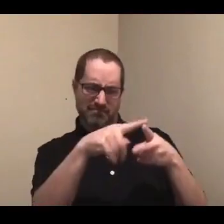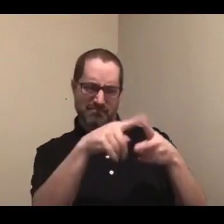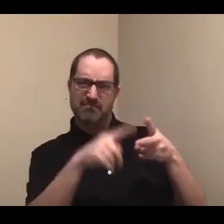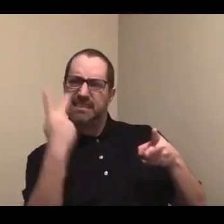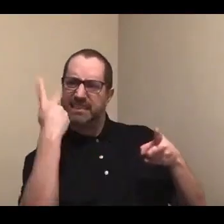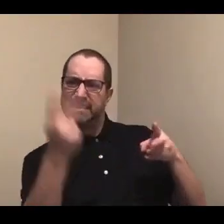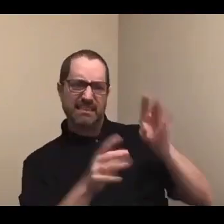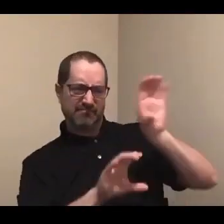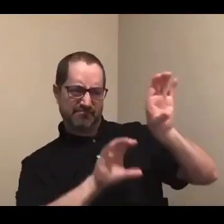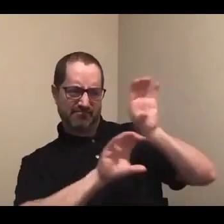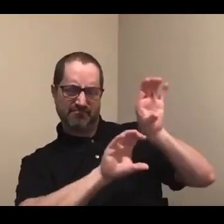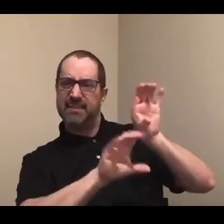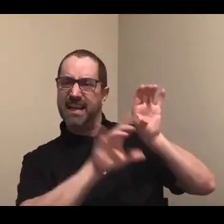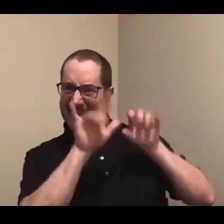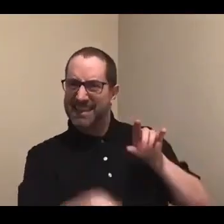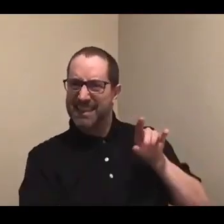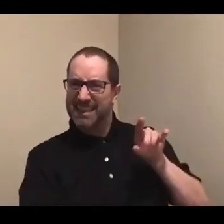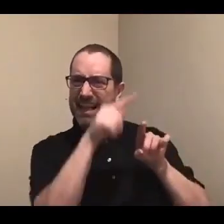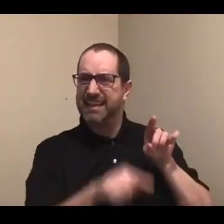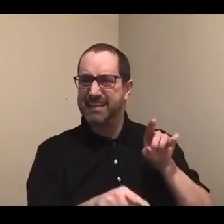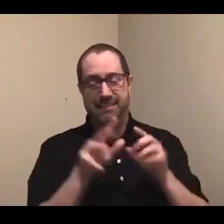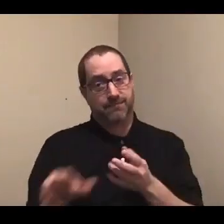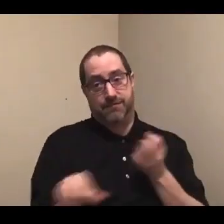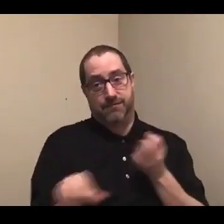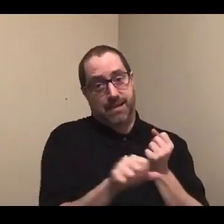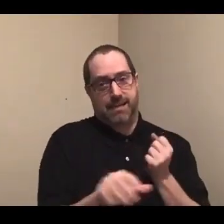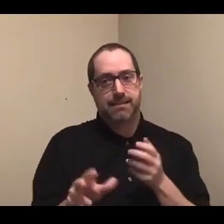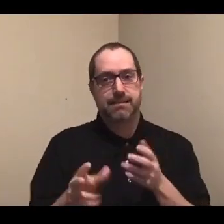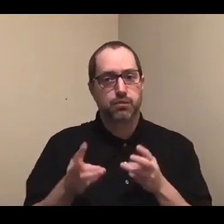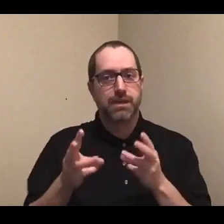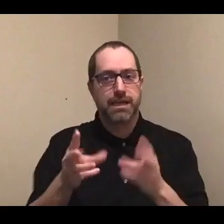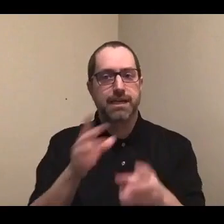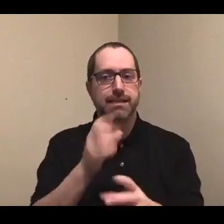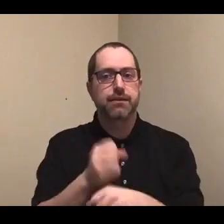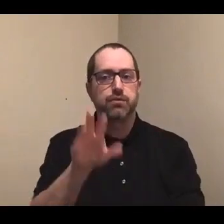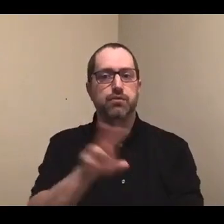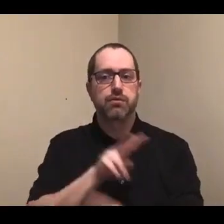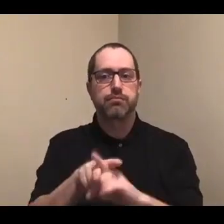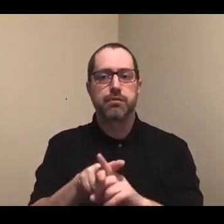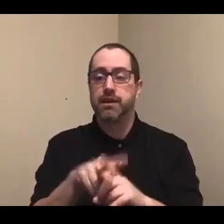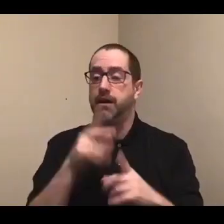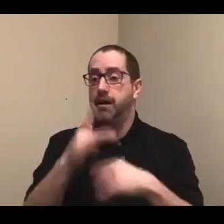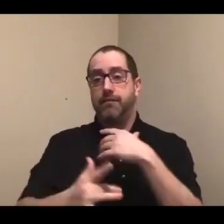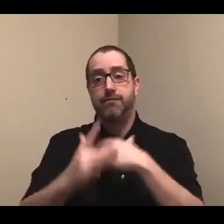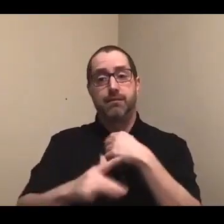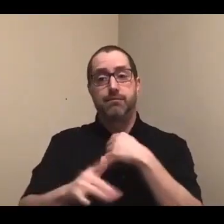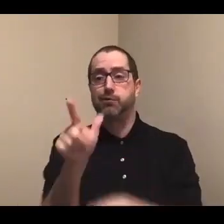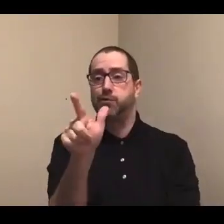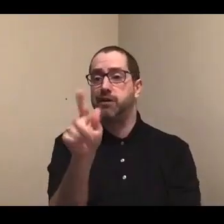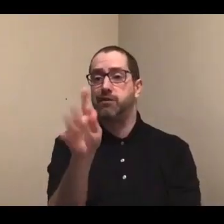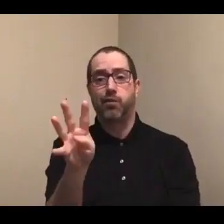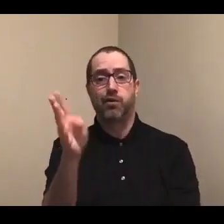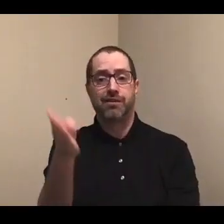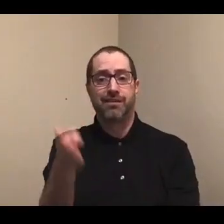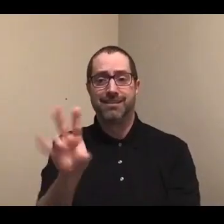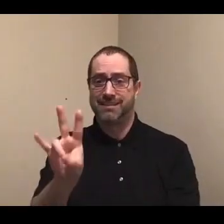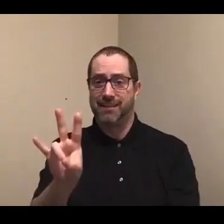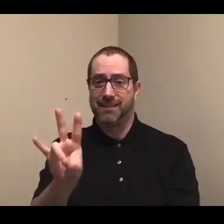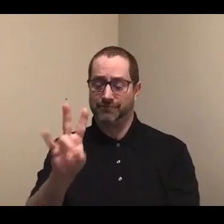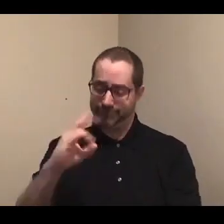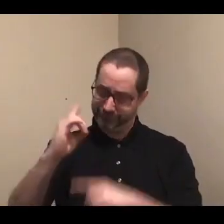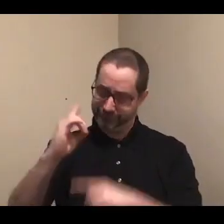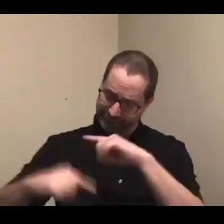system. It is the fastest way to get your appointment, and it's also available 24/7. It only takes a few minutes, as you'll see